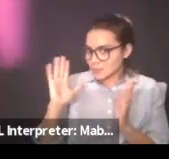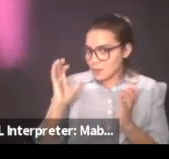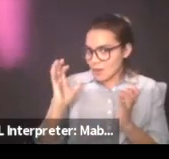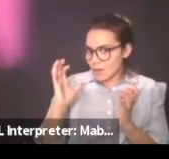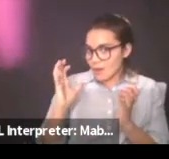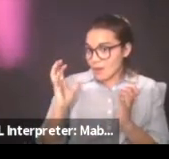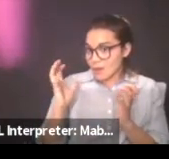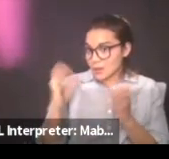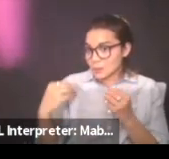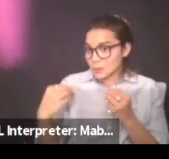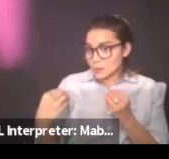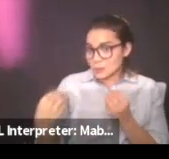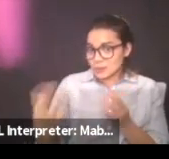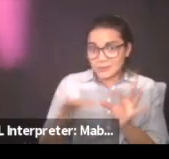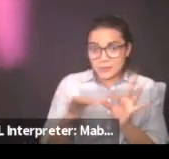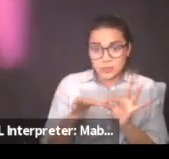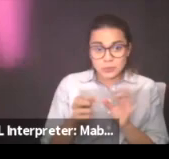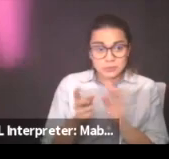interpreters a moment to catch up.